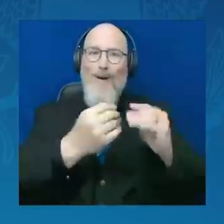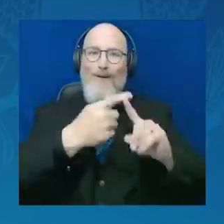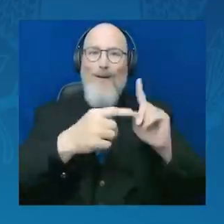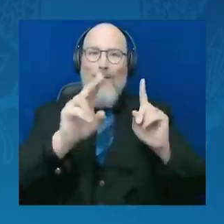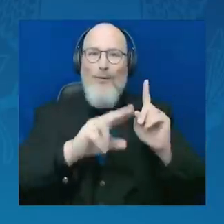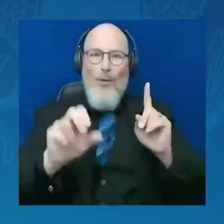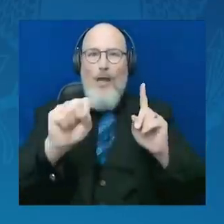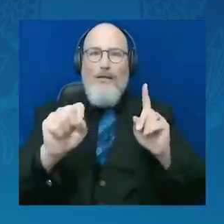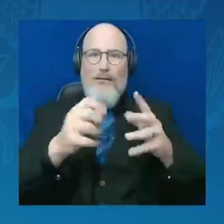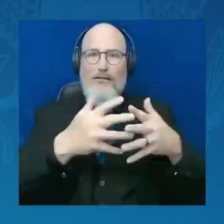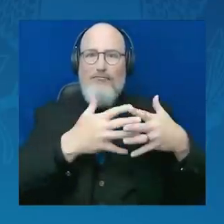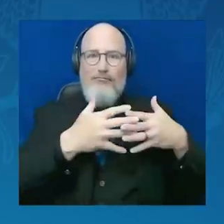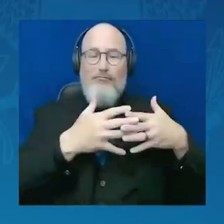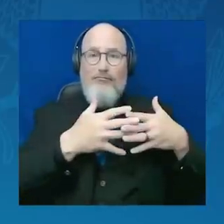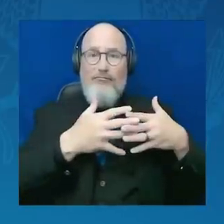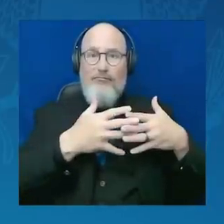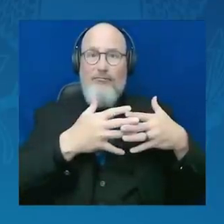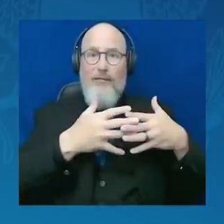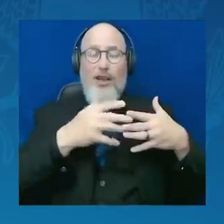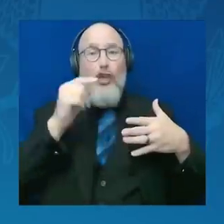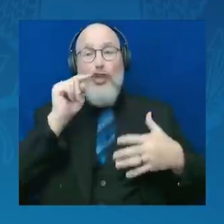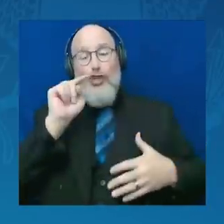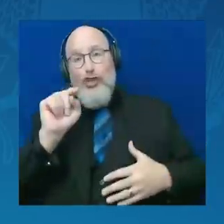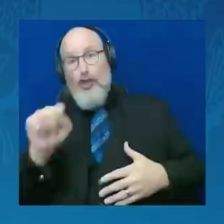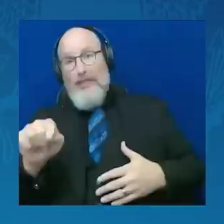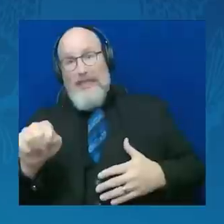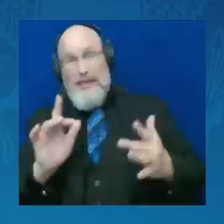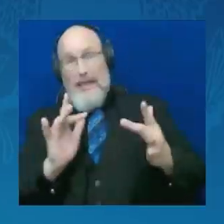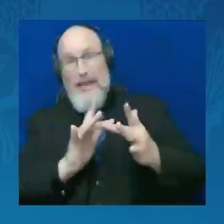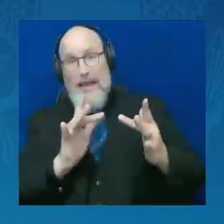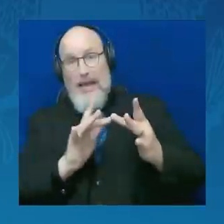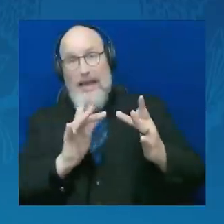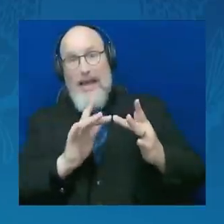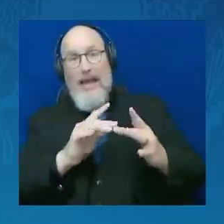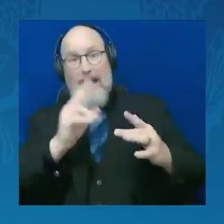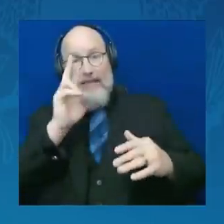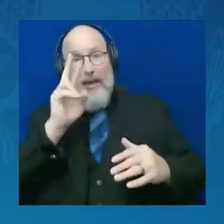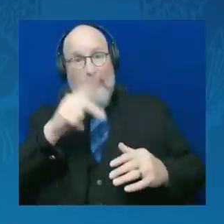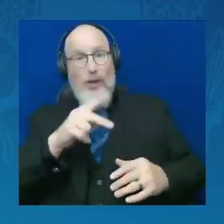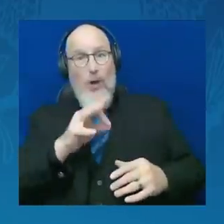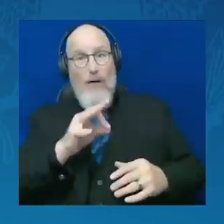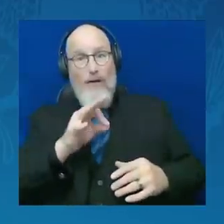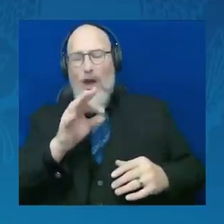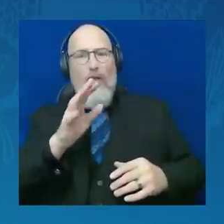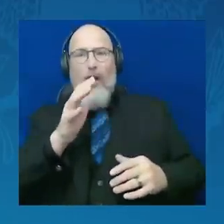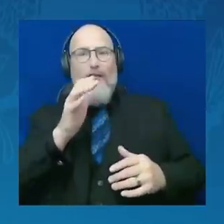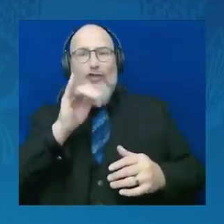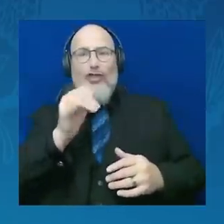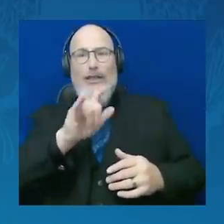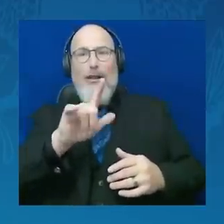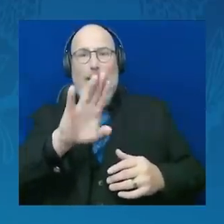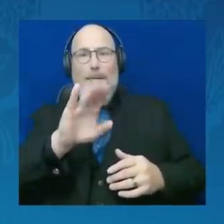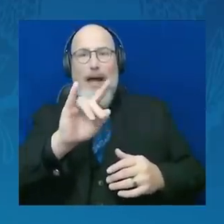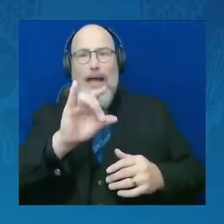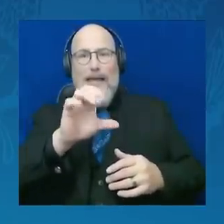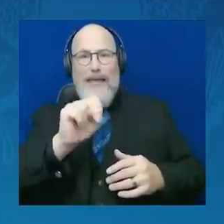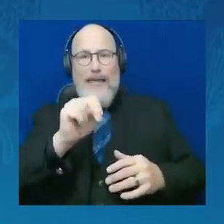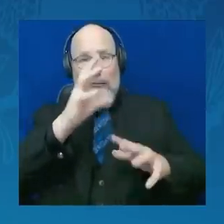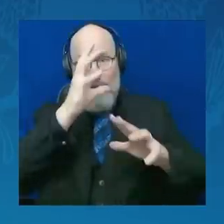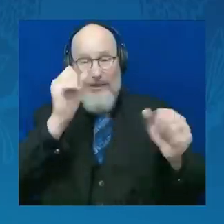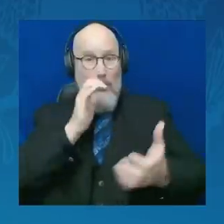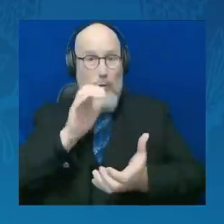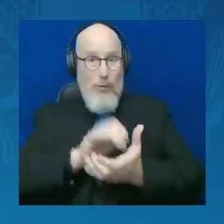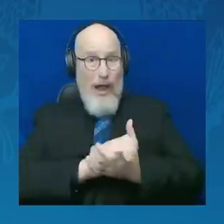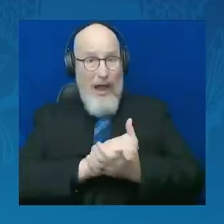contact with the First Lady of the United States, Jill Biden. I'm very happy that this